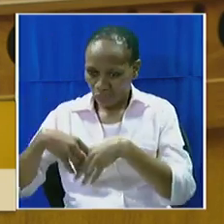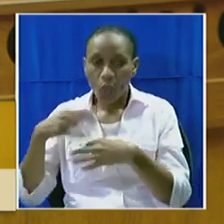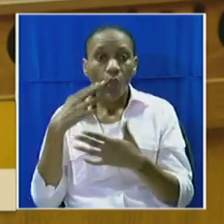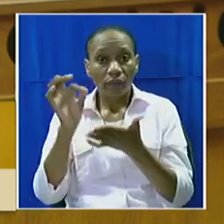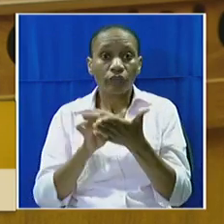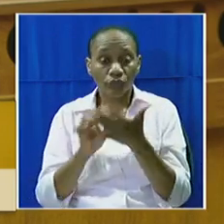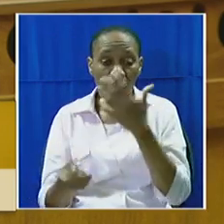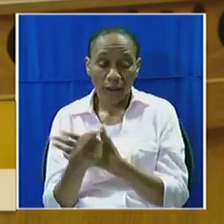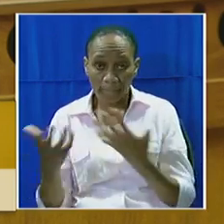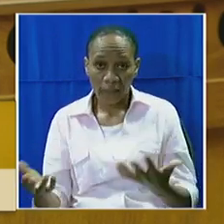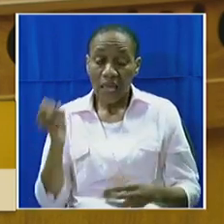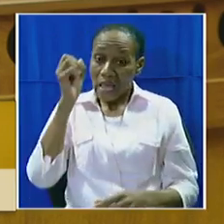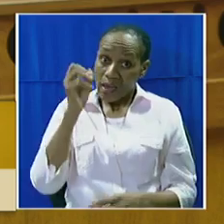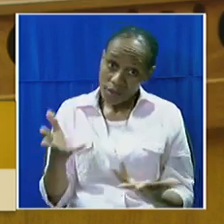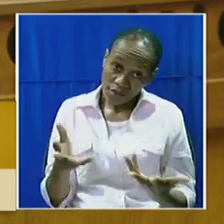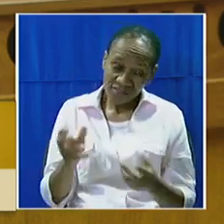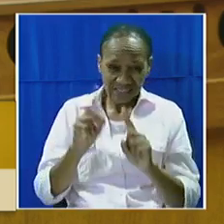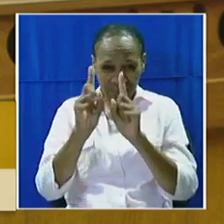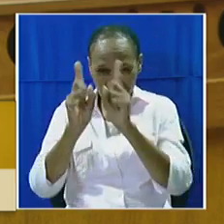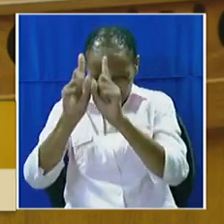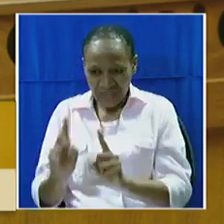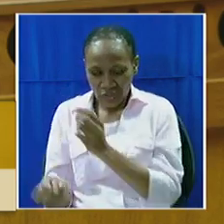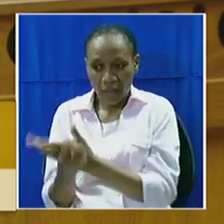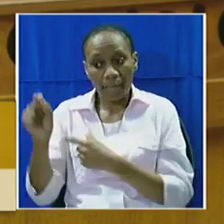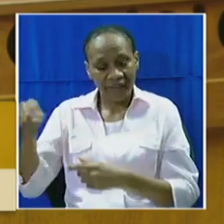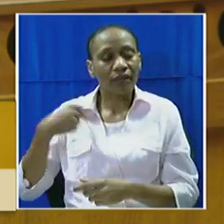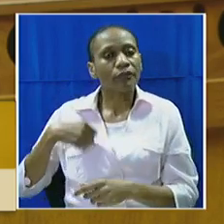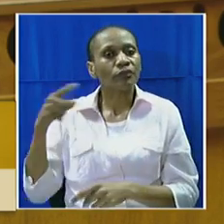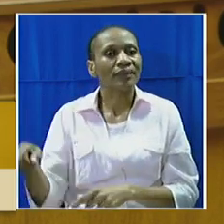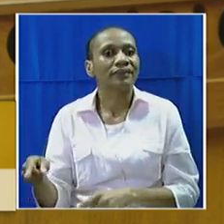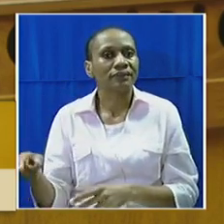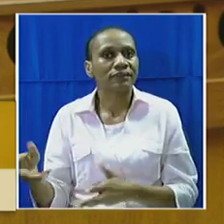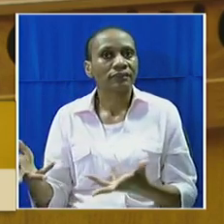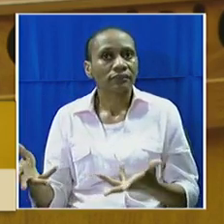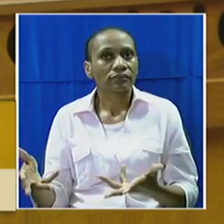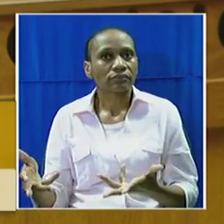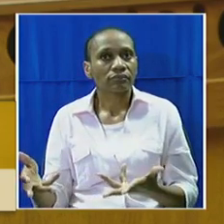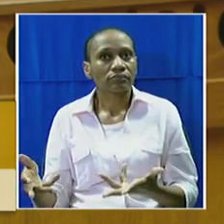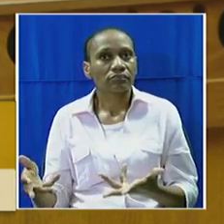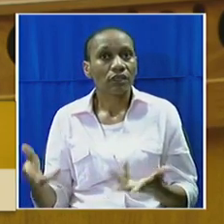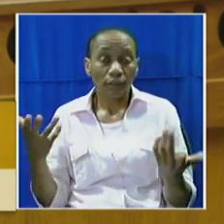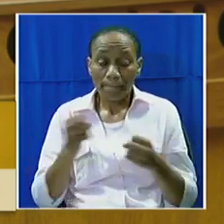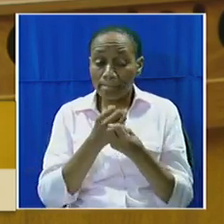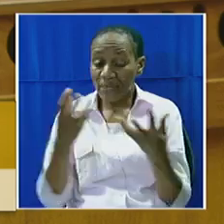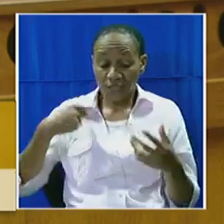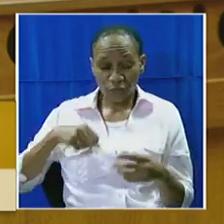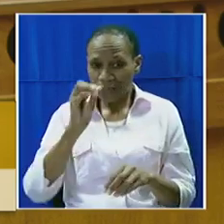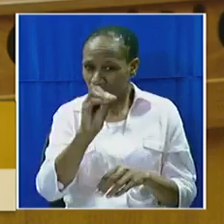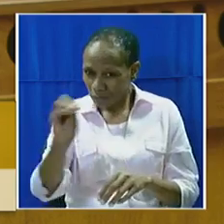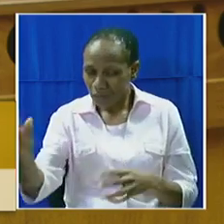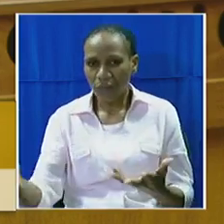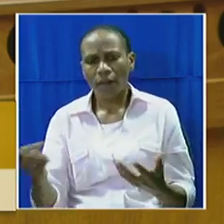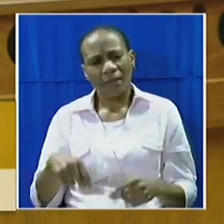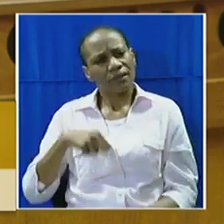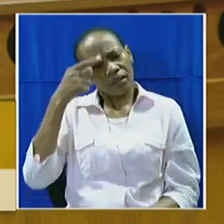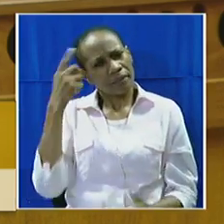happen if exceptional circumstances warrant such a step. There are plenty of dysfunctional municipalities, but let's consider